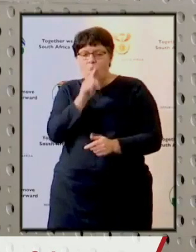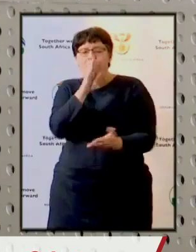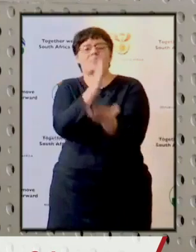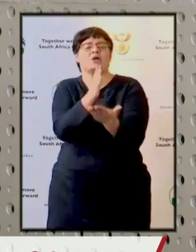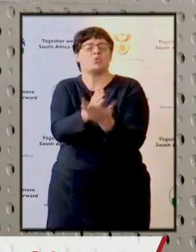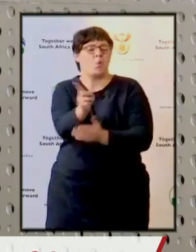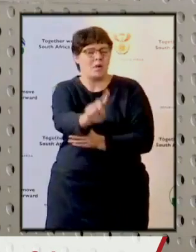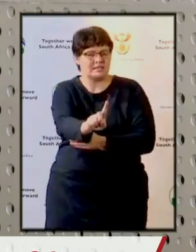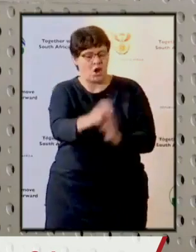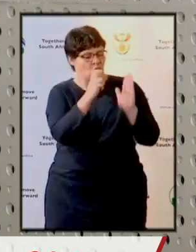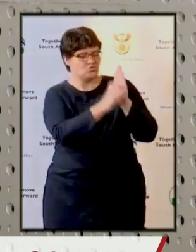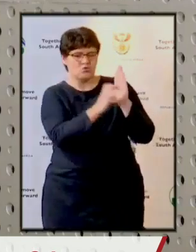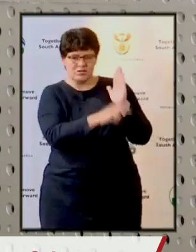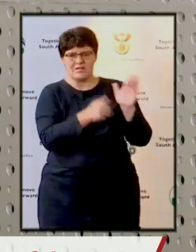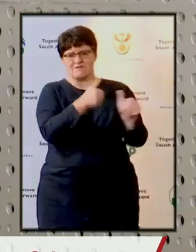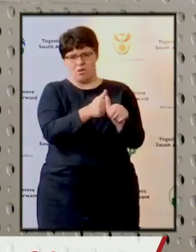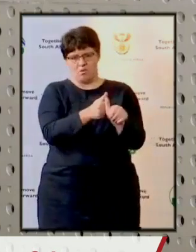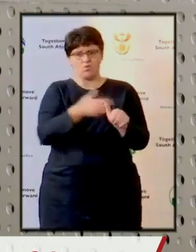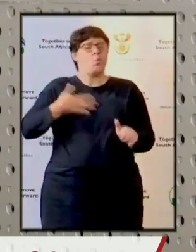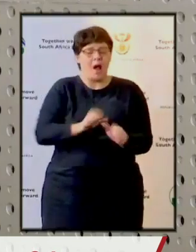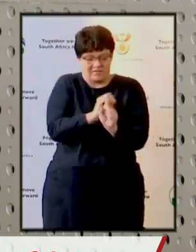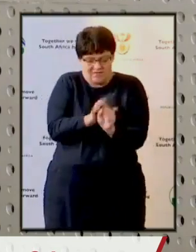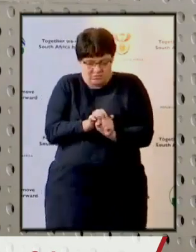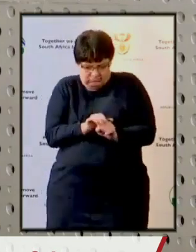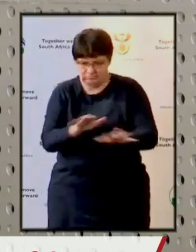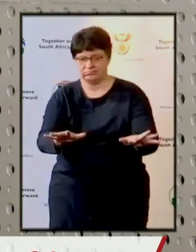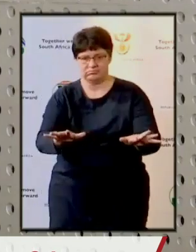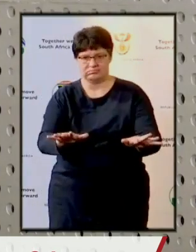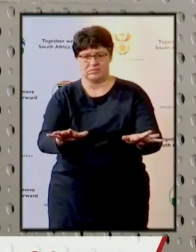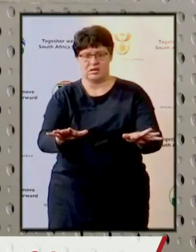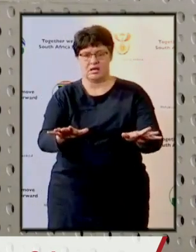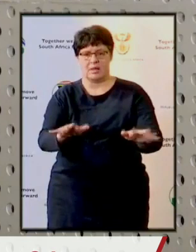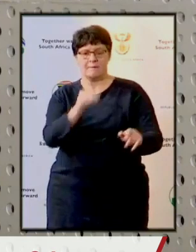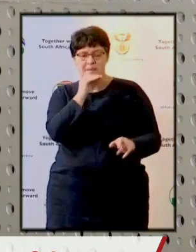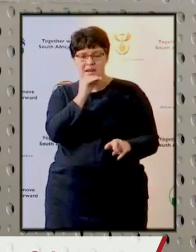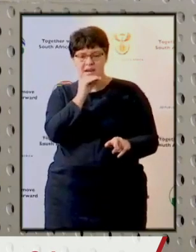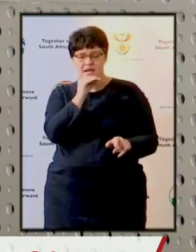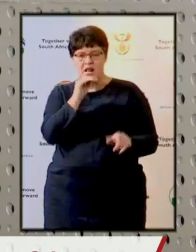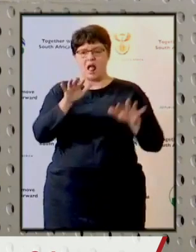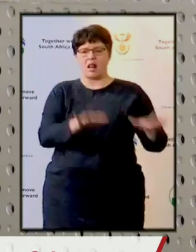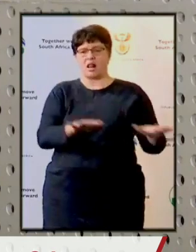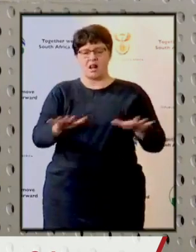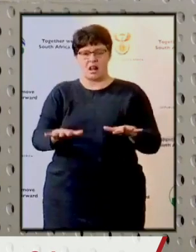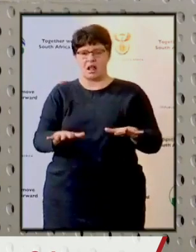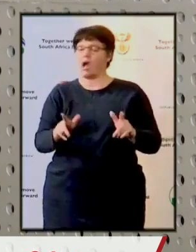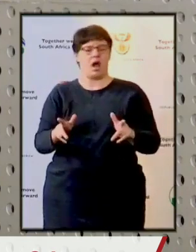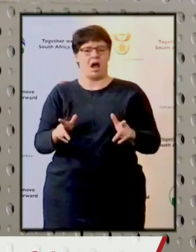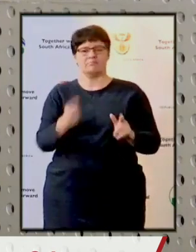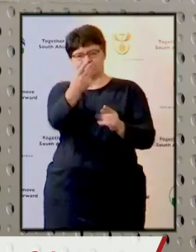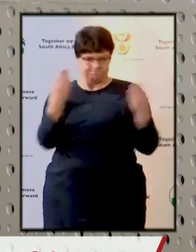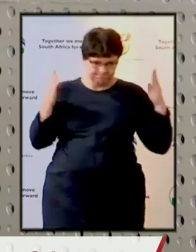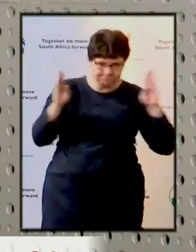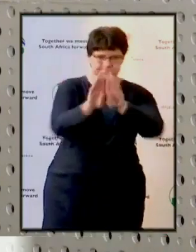that we don't, in fact, spread the virus and get back to a point where the economy goes into